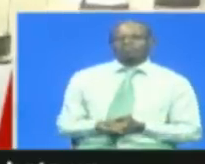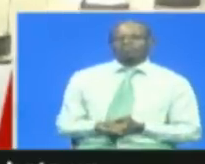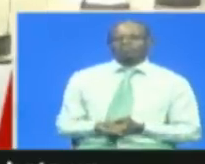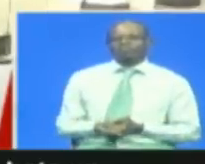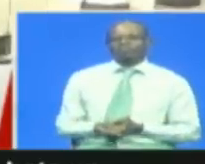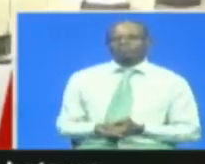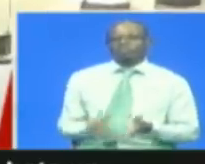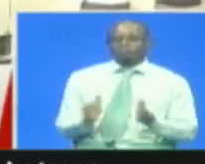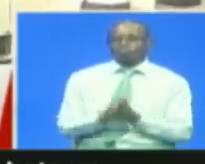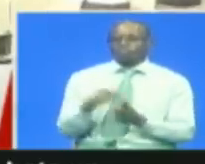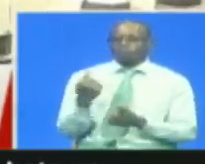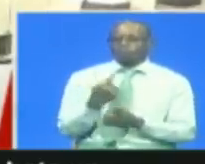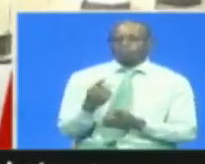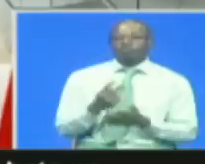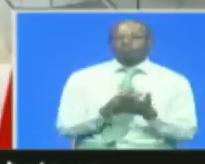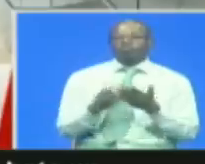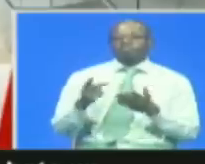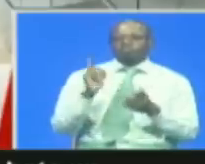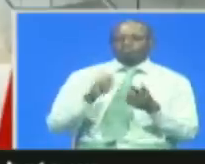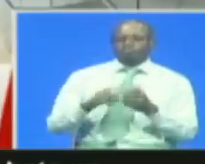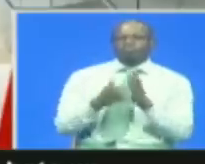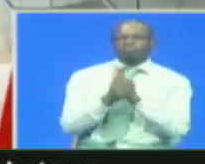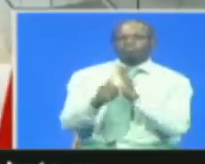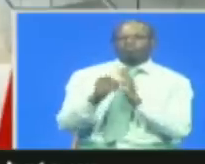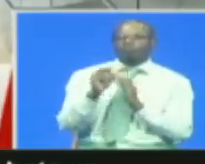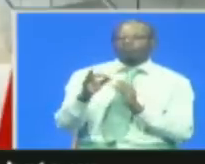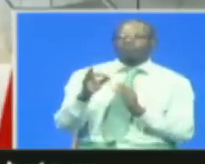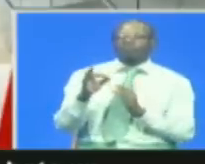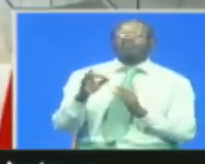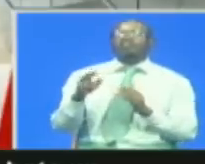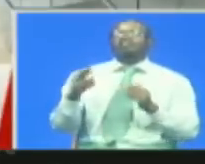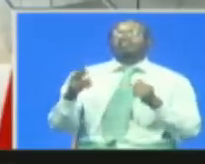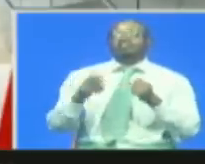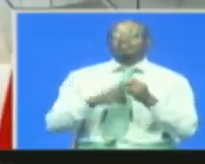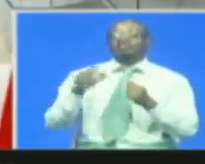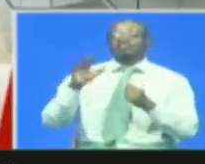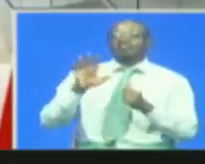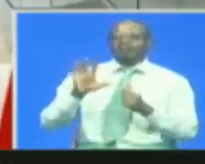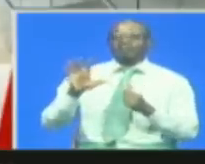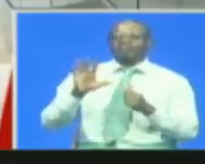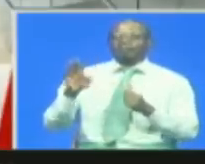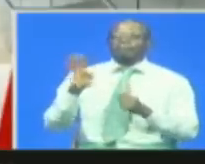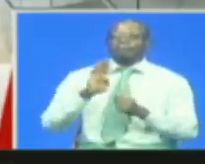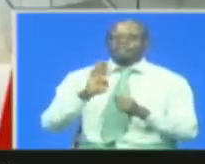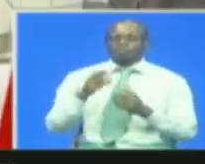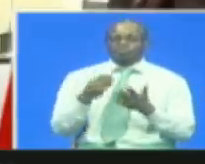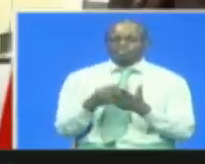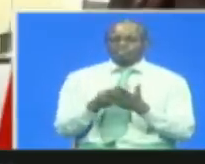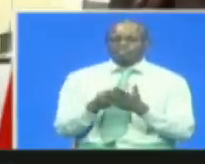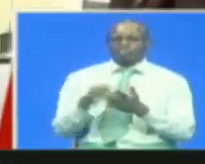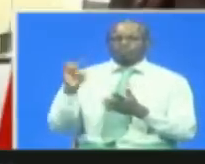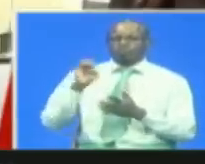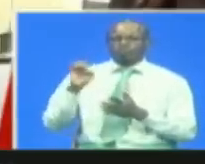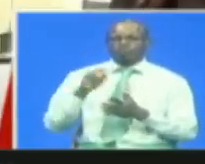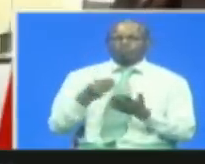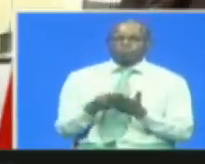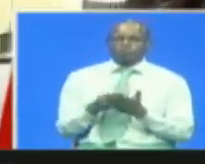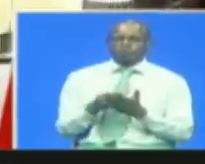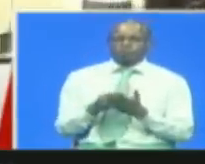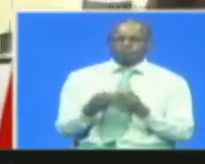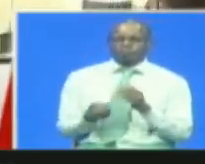With only 2 weeks to the maturity of the 75 billion shillings Eurobond floated in 2014,